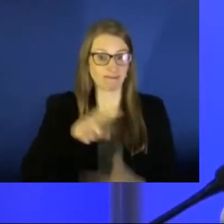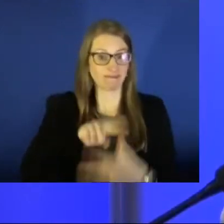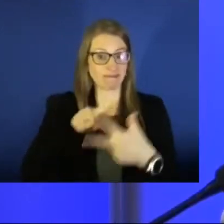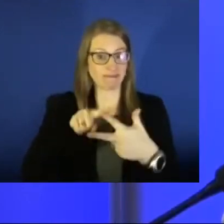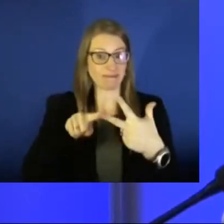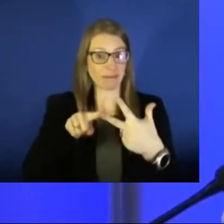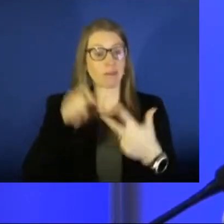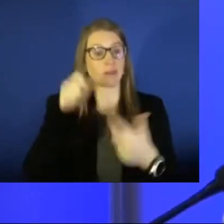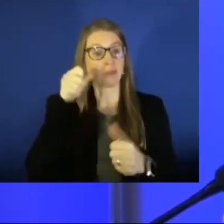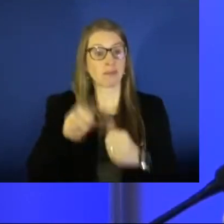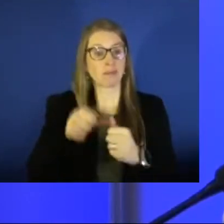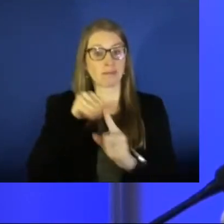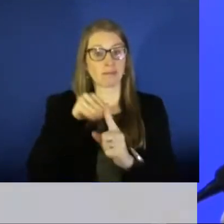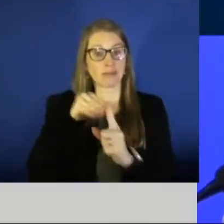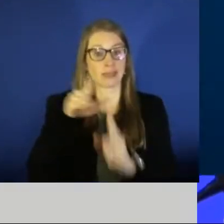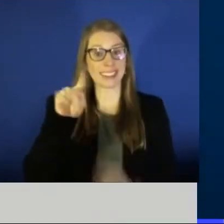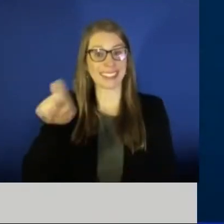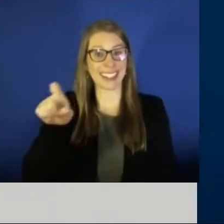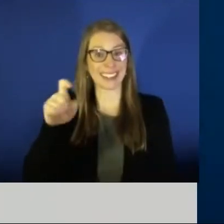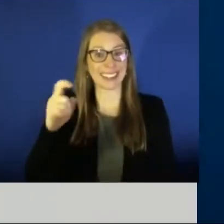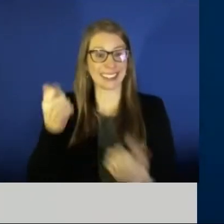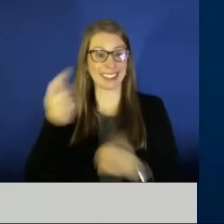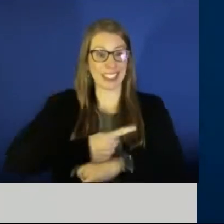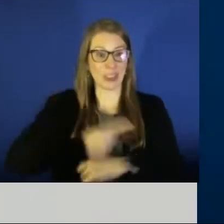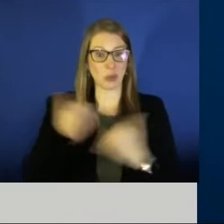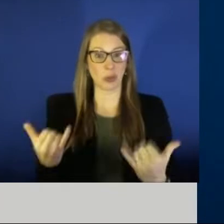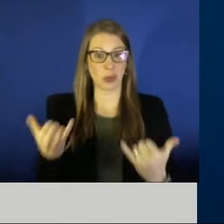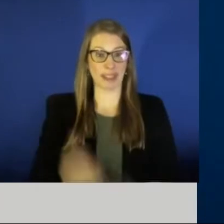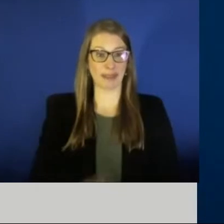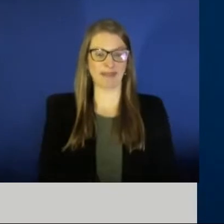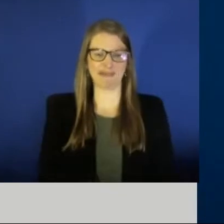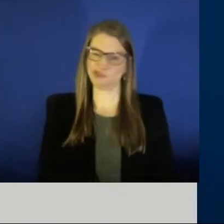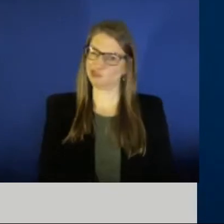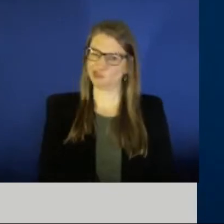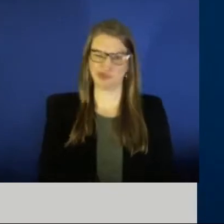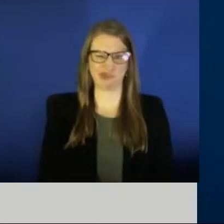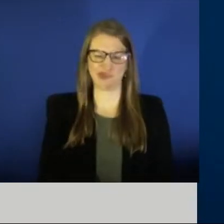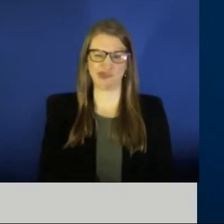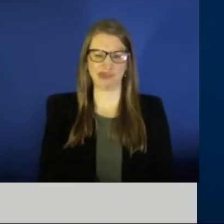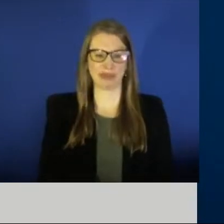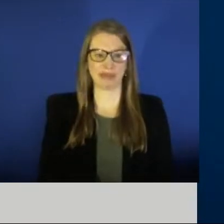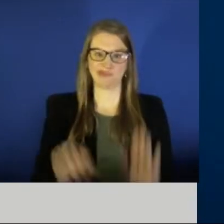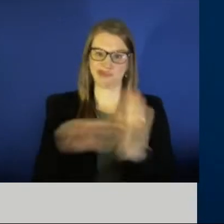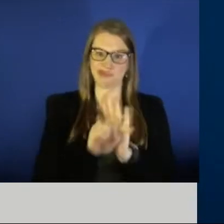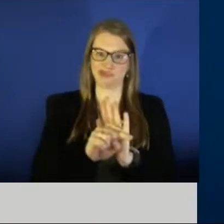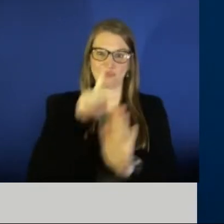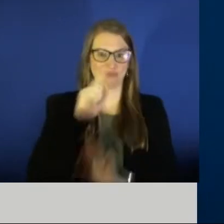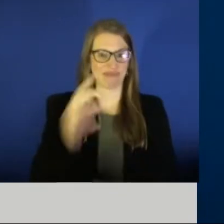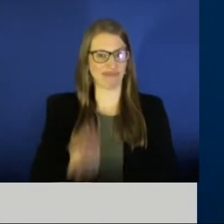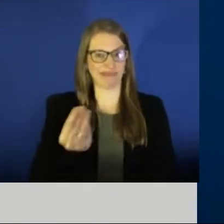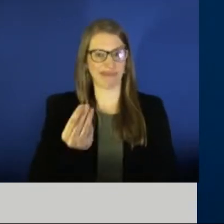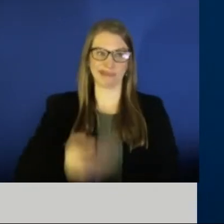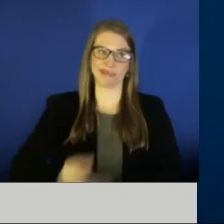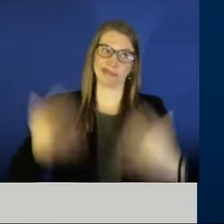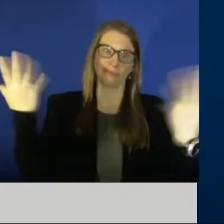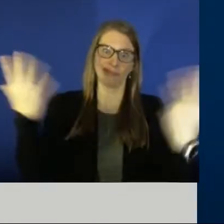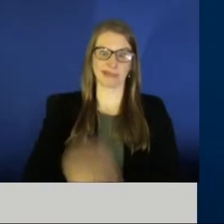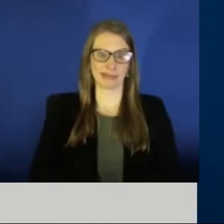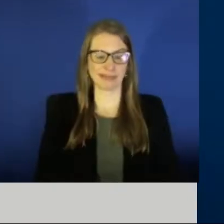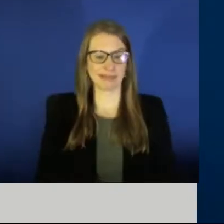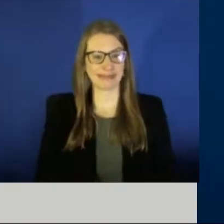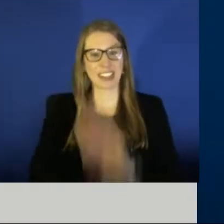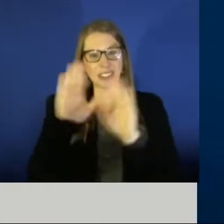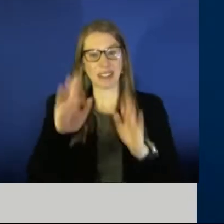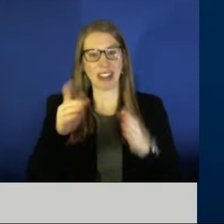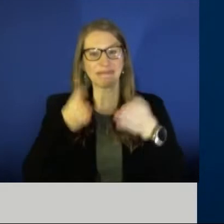reminder, tax day is here. Big buzzkill for the Monday, right? Okay. What a great way to start out the week. At